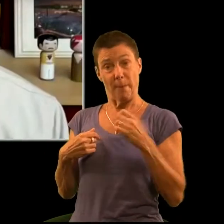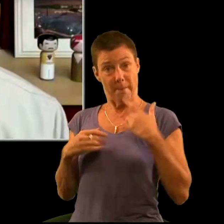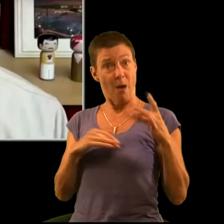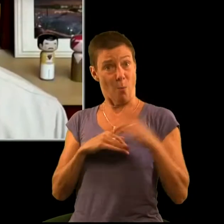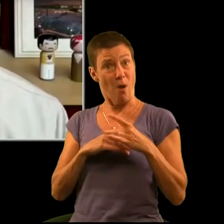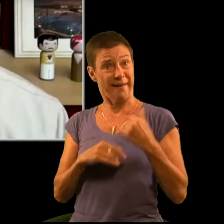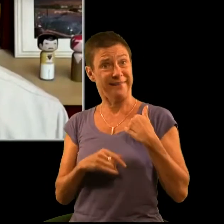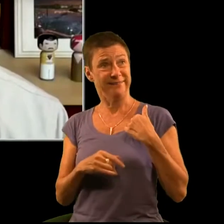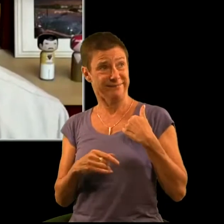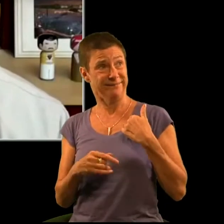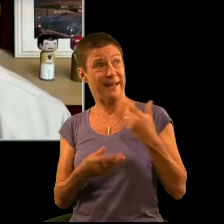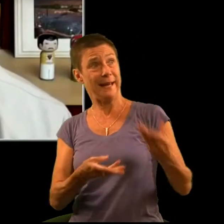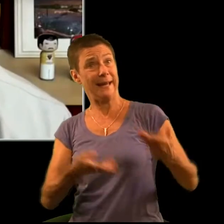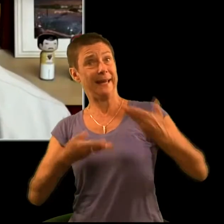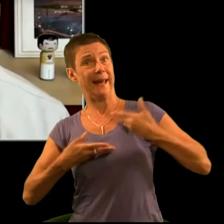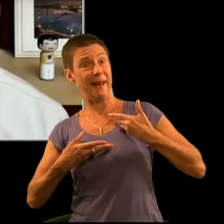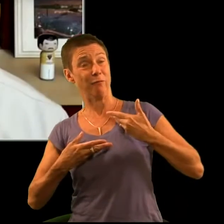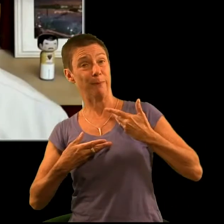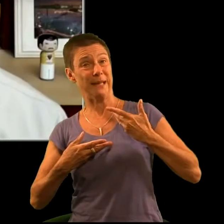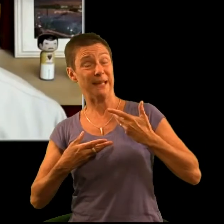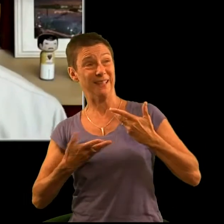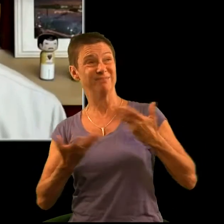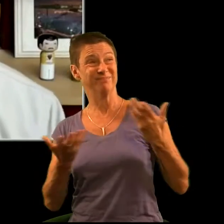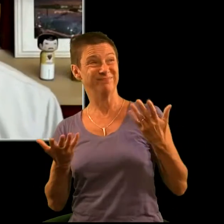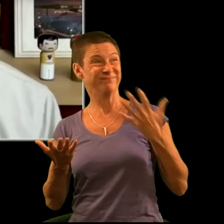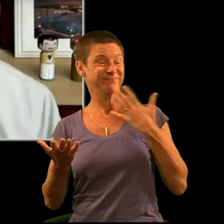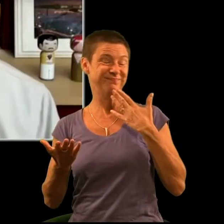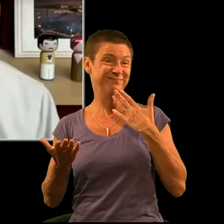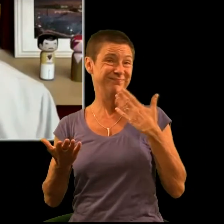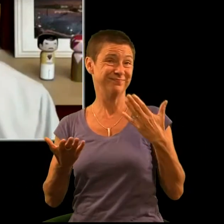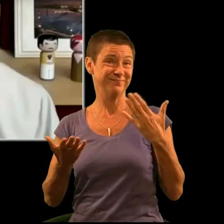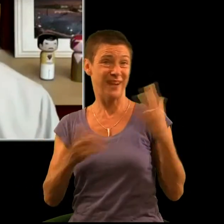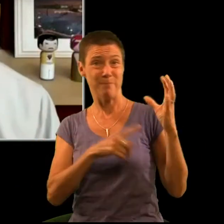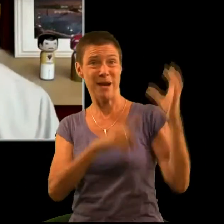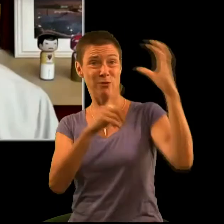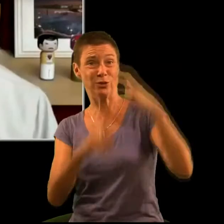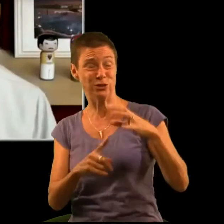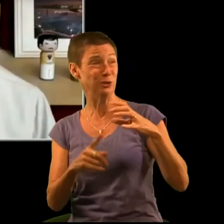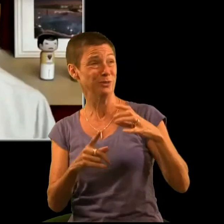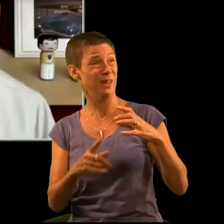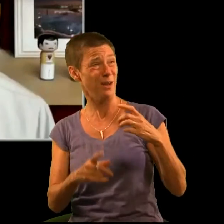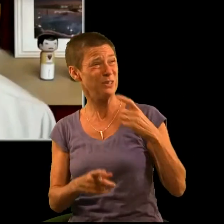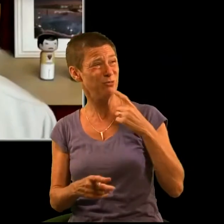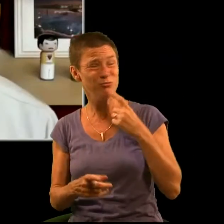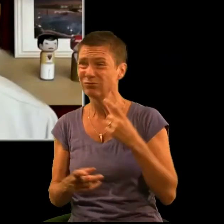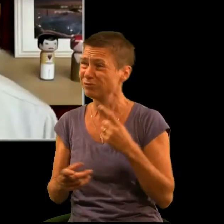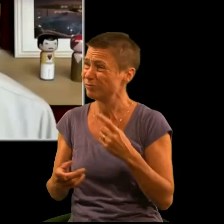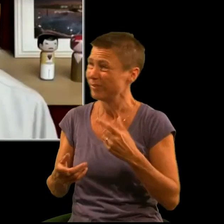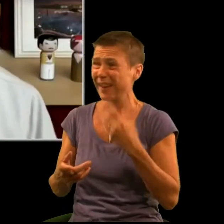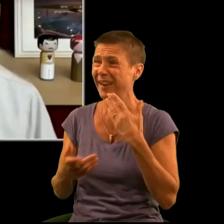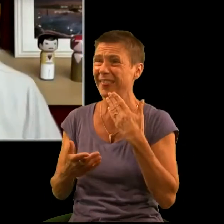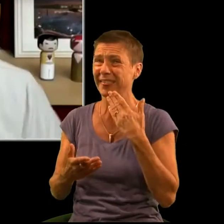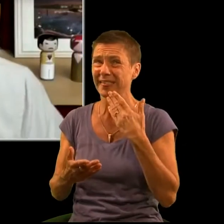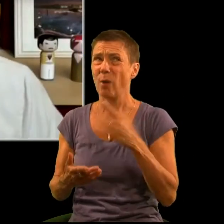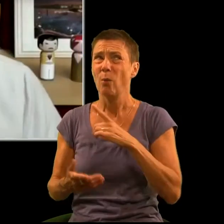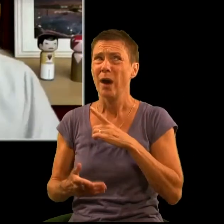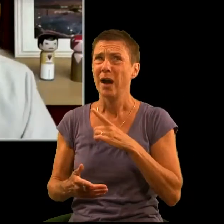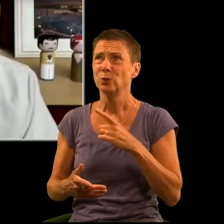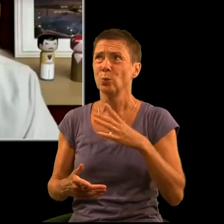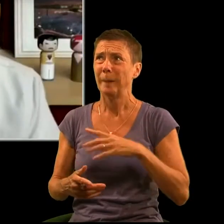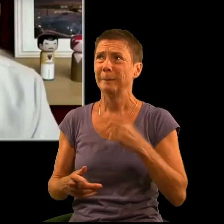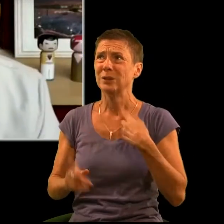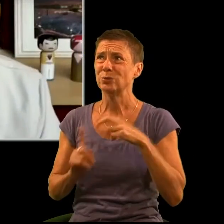wife gave me as a gift a parachute jump. I was wondering, why would you?